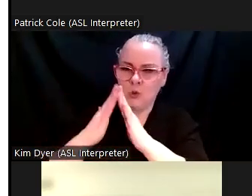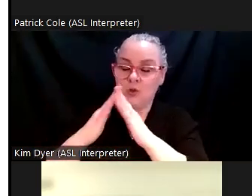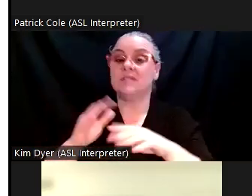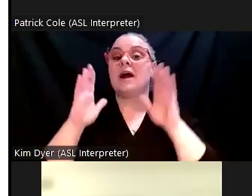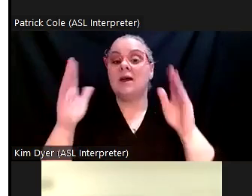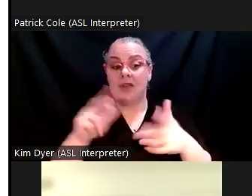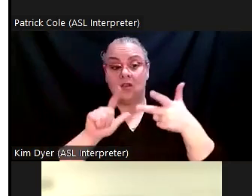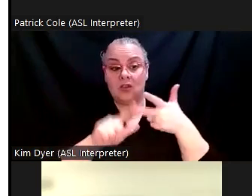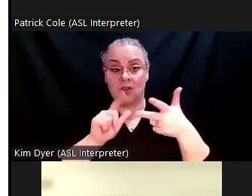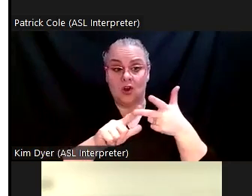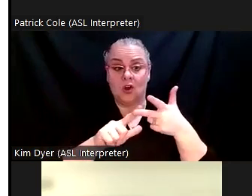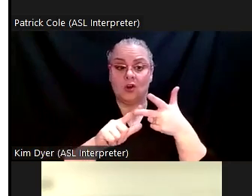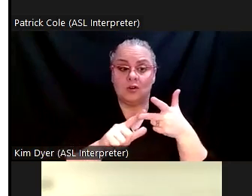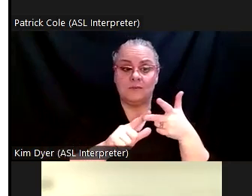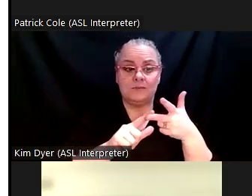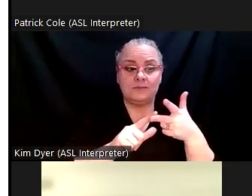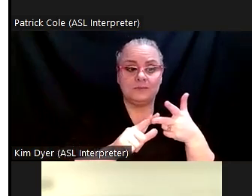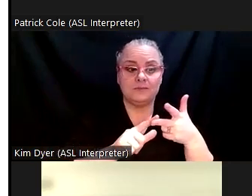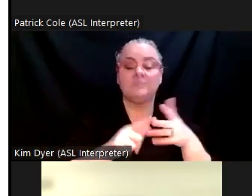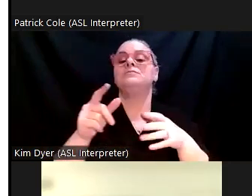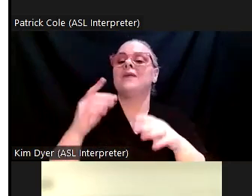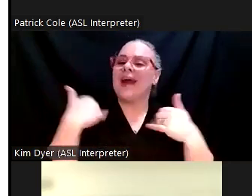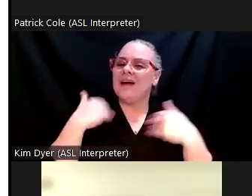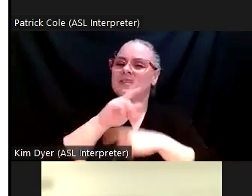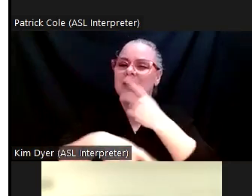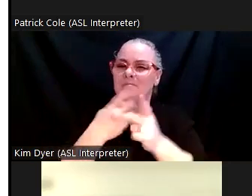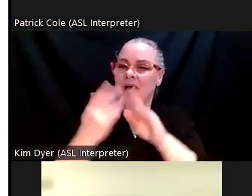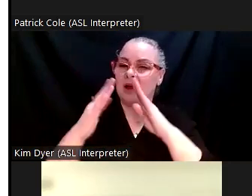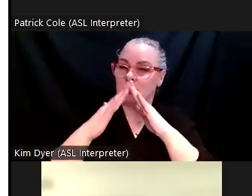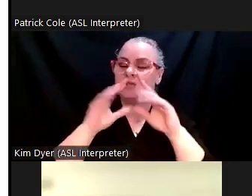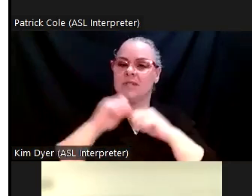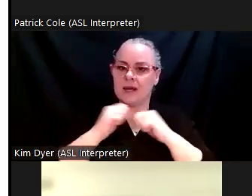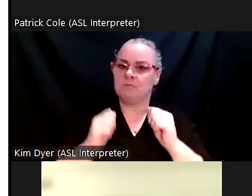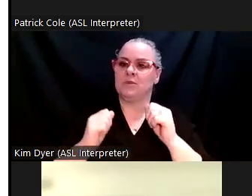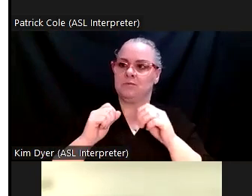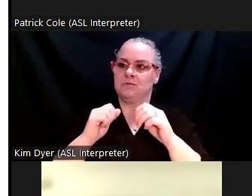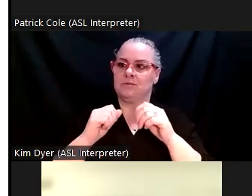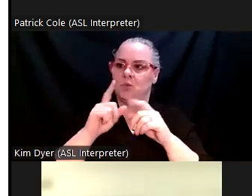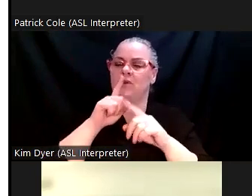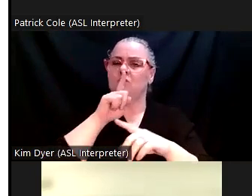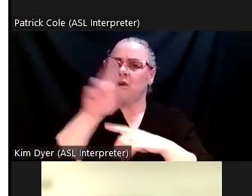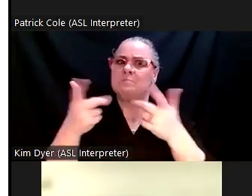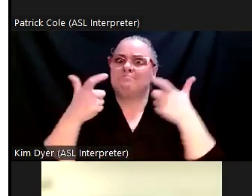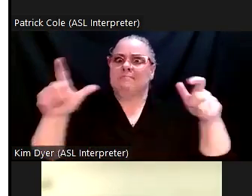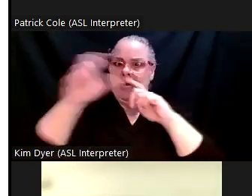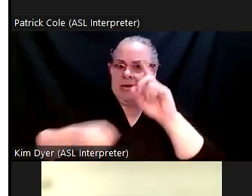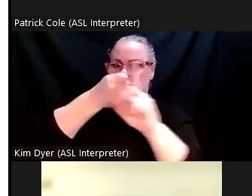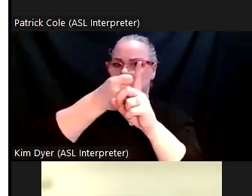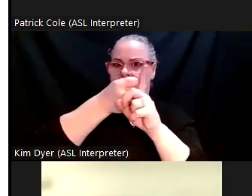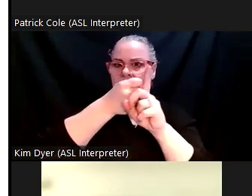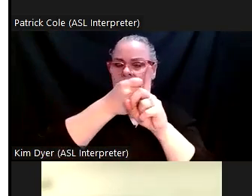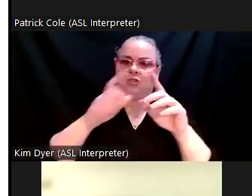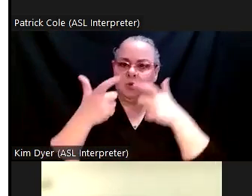forward policies and programs that are replicable and can be scaled up beyond this point with a transformative impact.